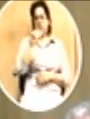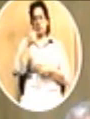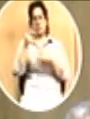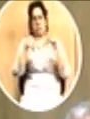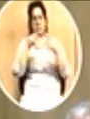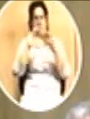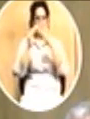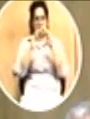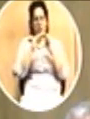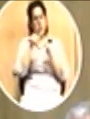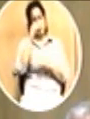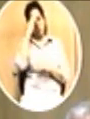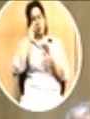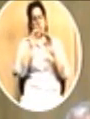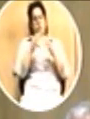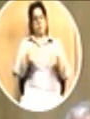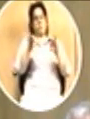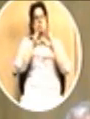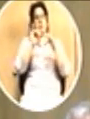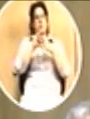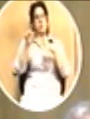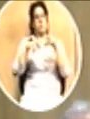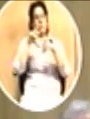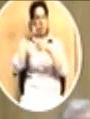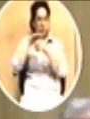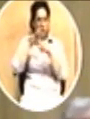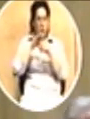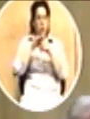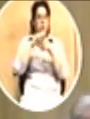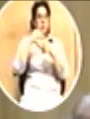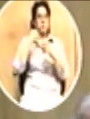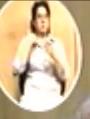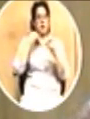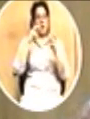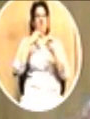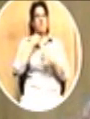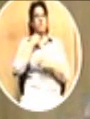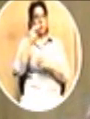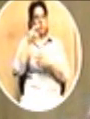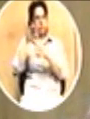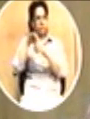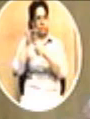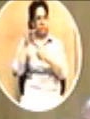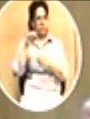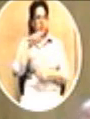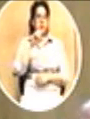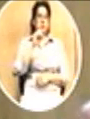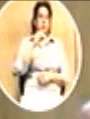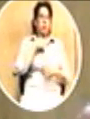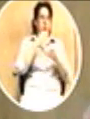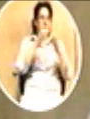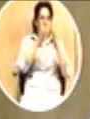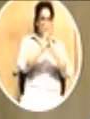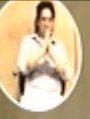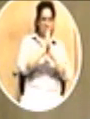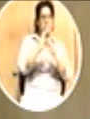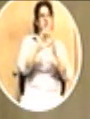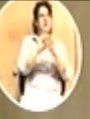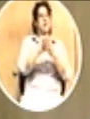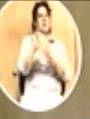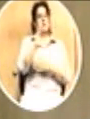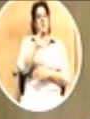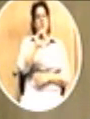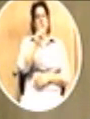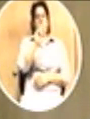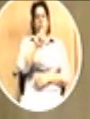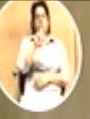is that people vote and have a voice. So if I'm asking that you